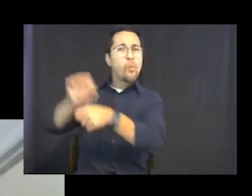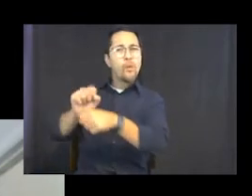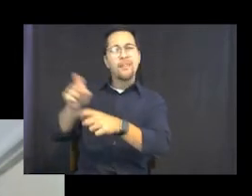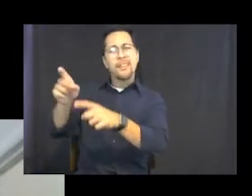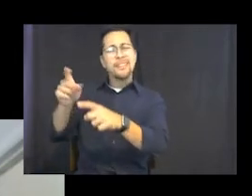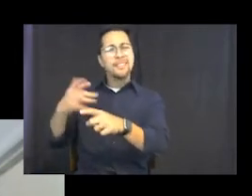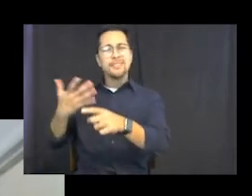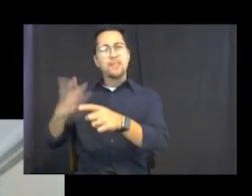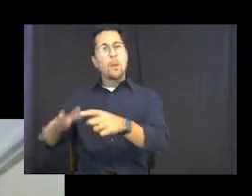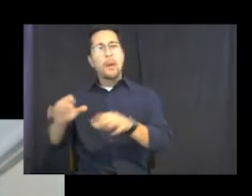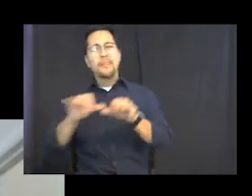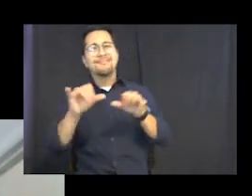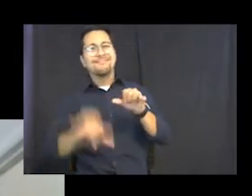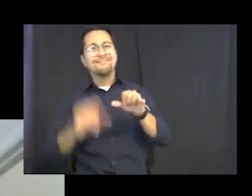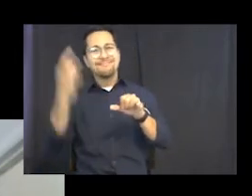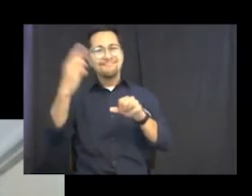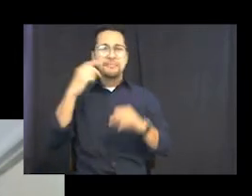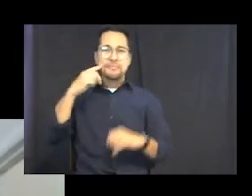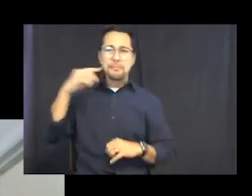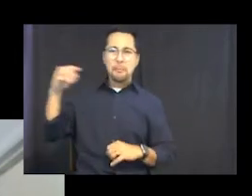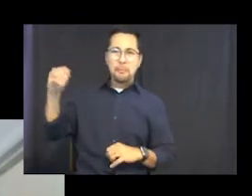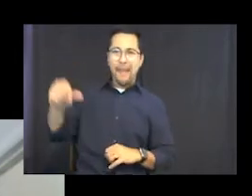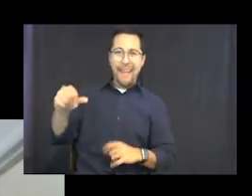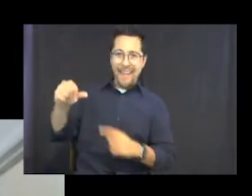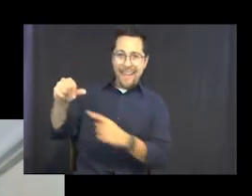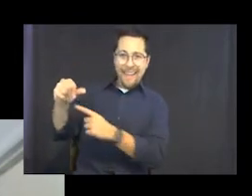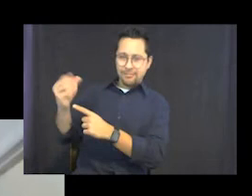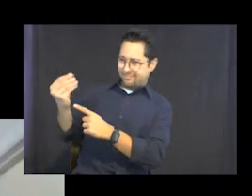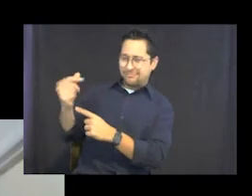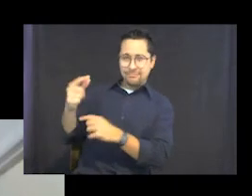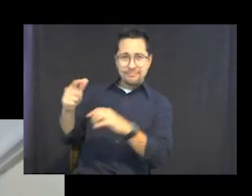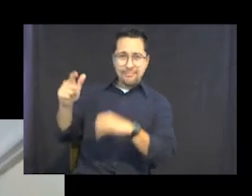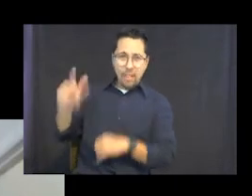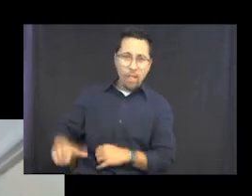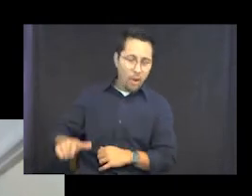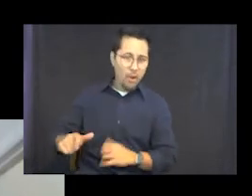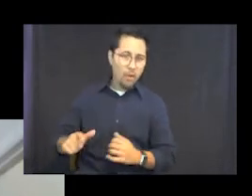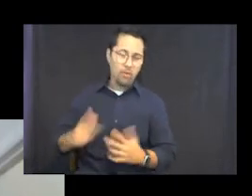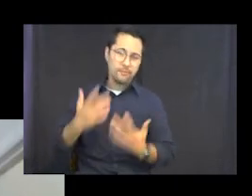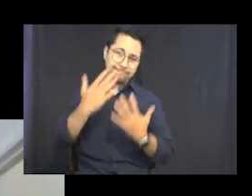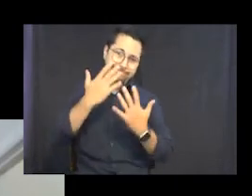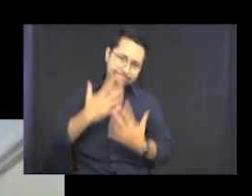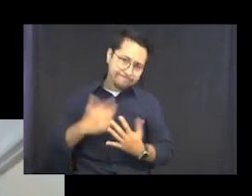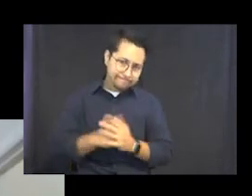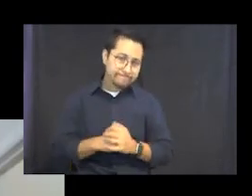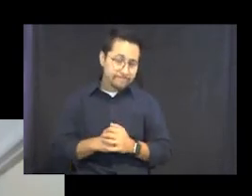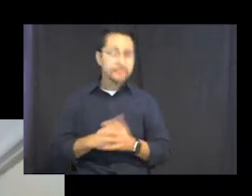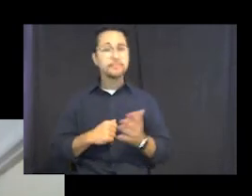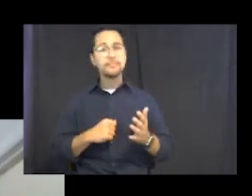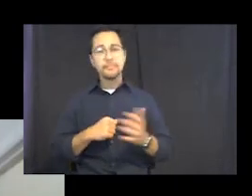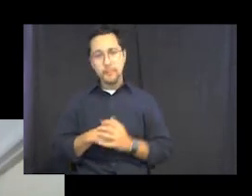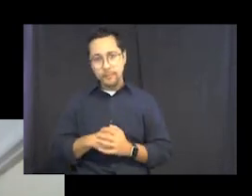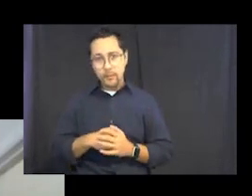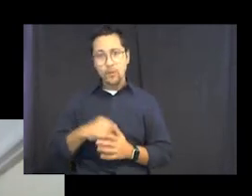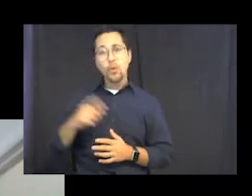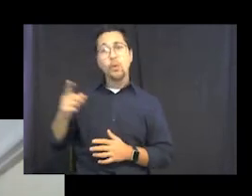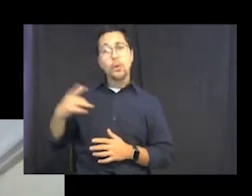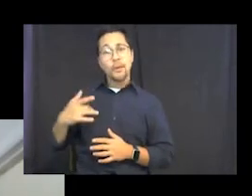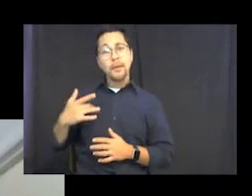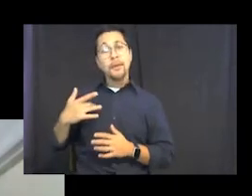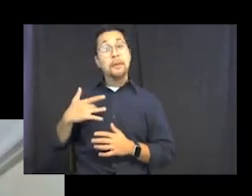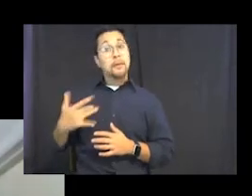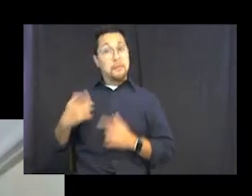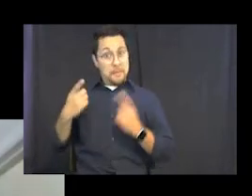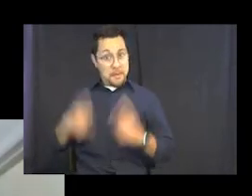want to stay because the pay for what they do is so low, unfortunately. So they